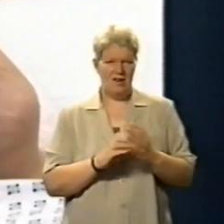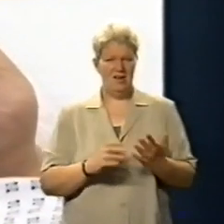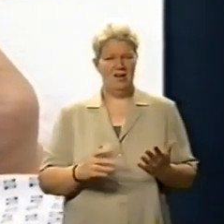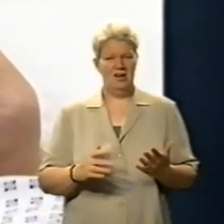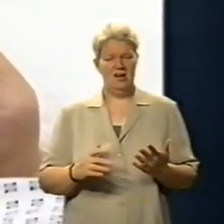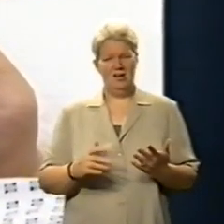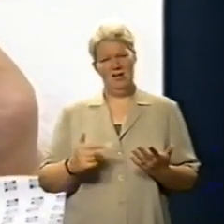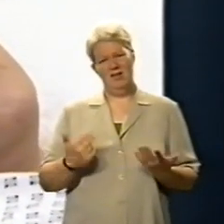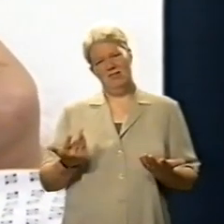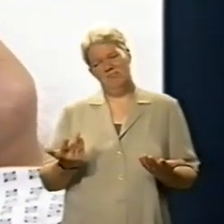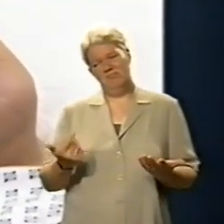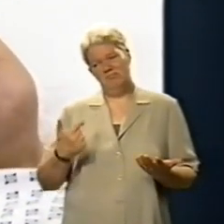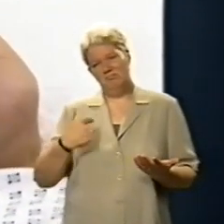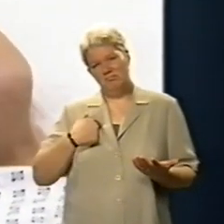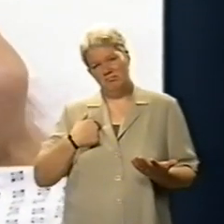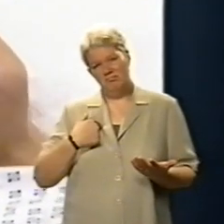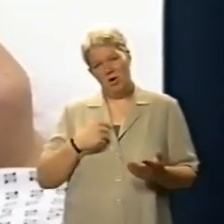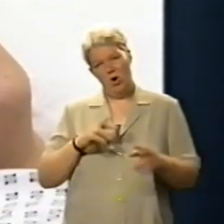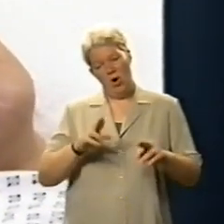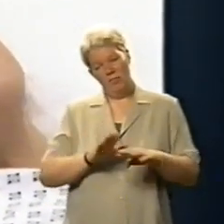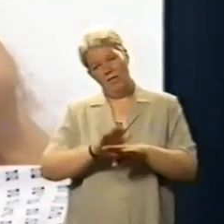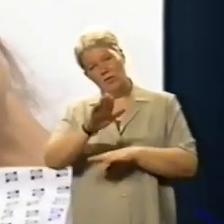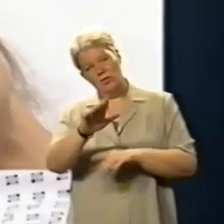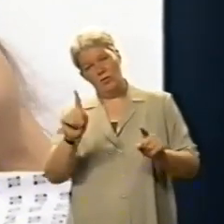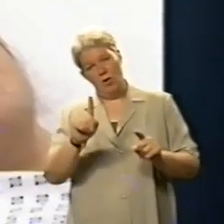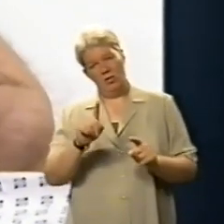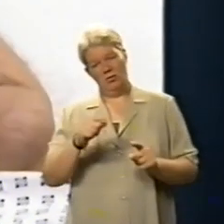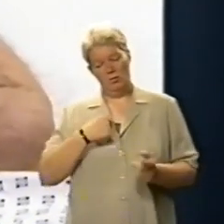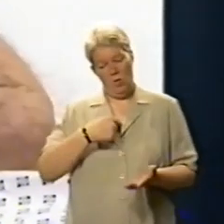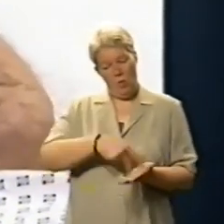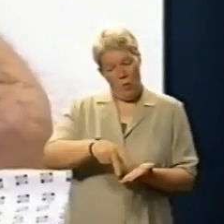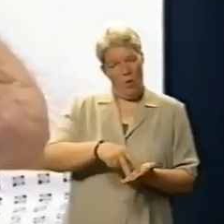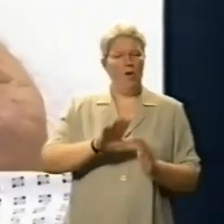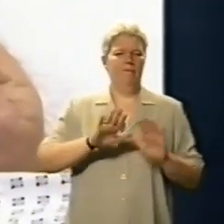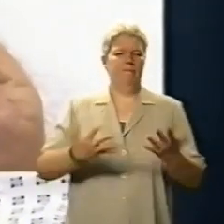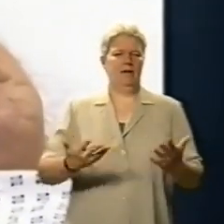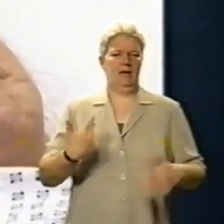of the future are to be able to walk without any pain.